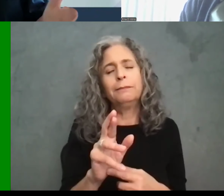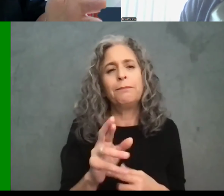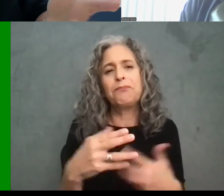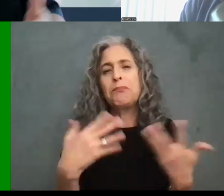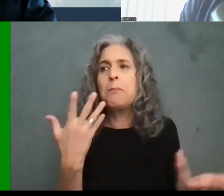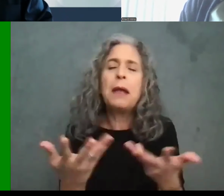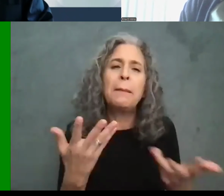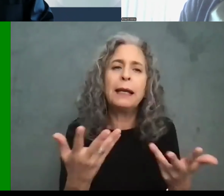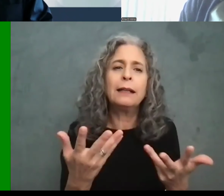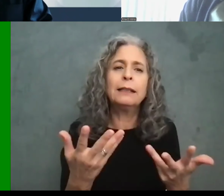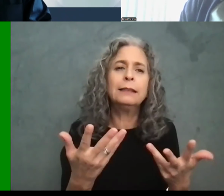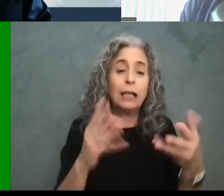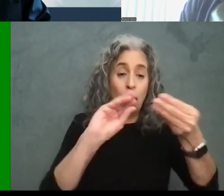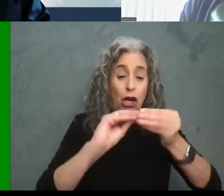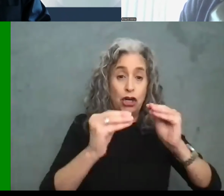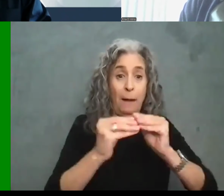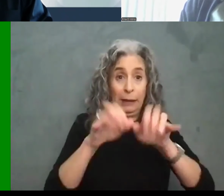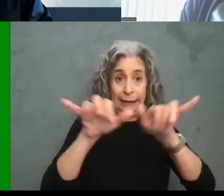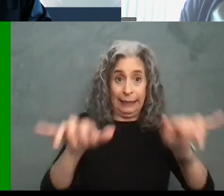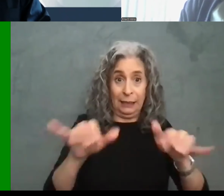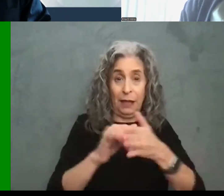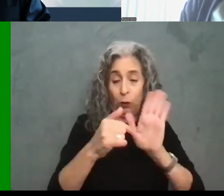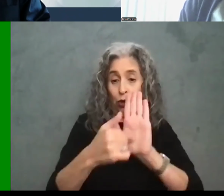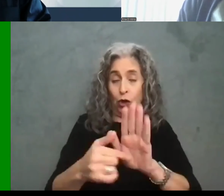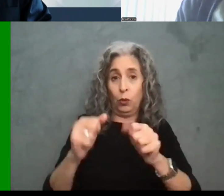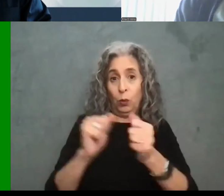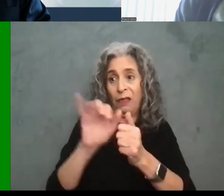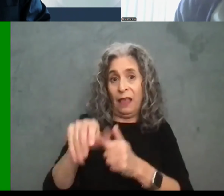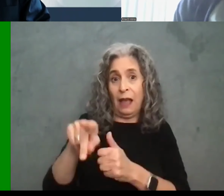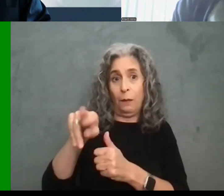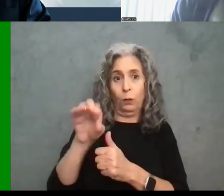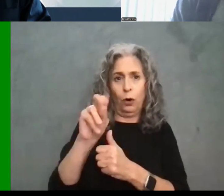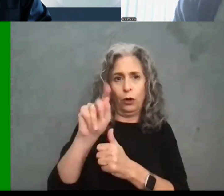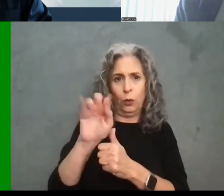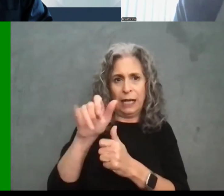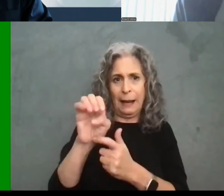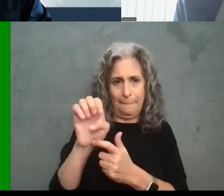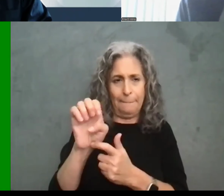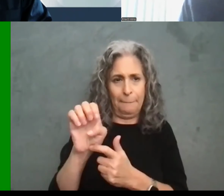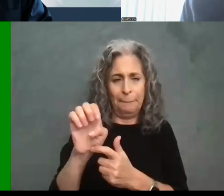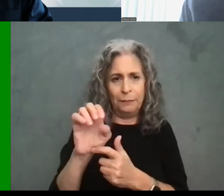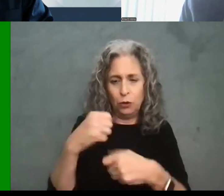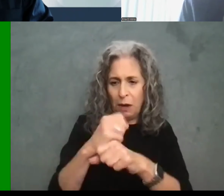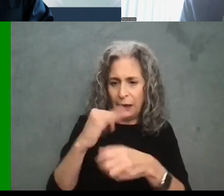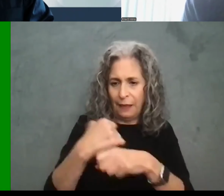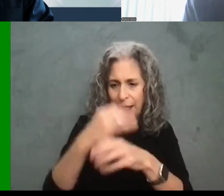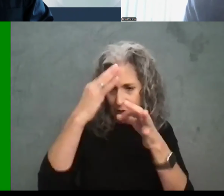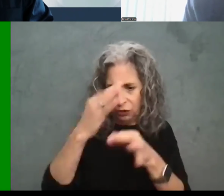a numerical scoring system like we showed on that prototype to make that choice for